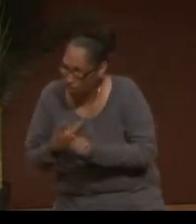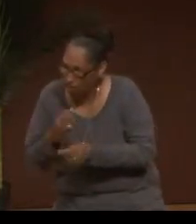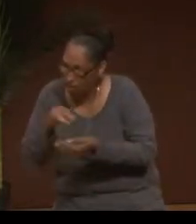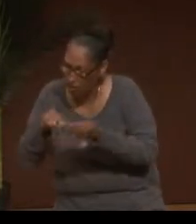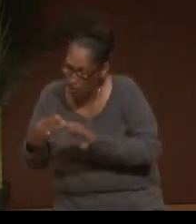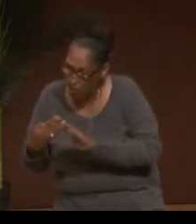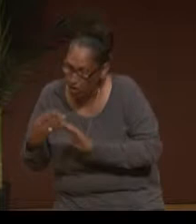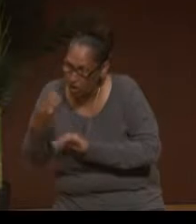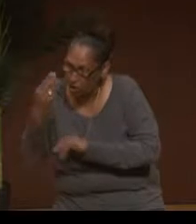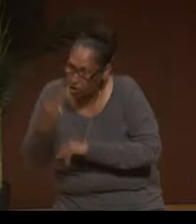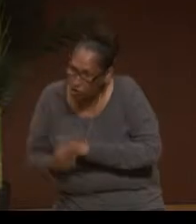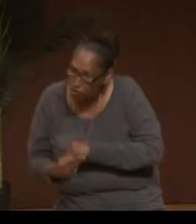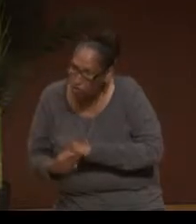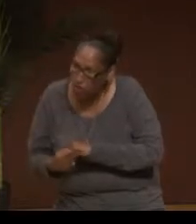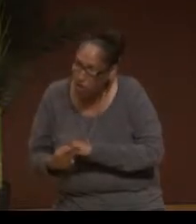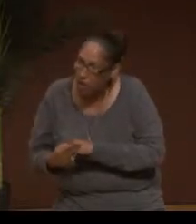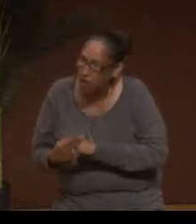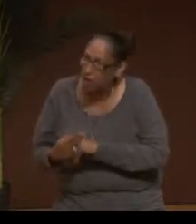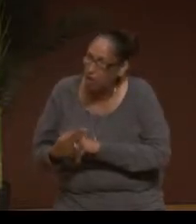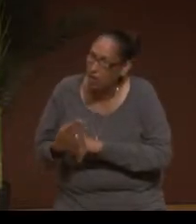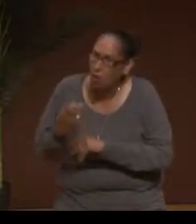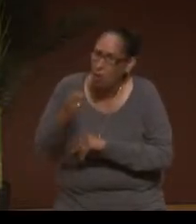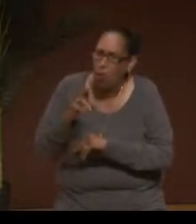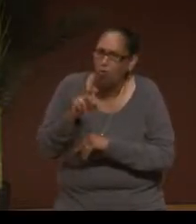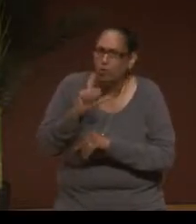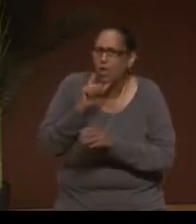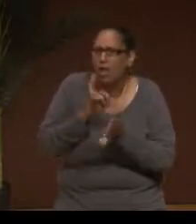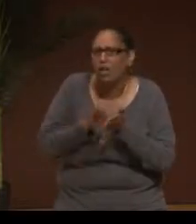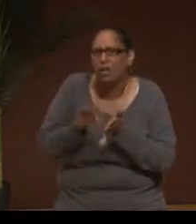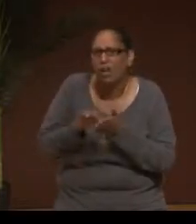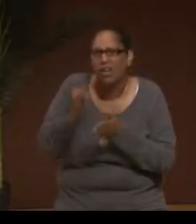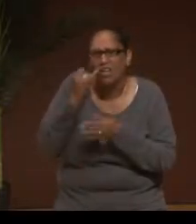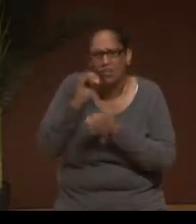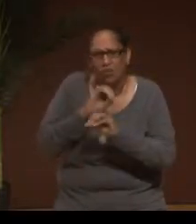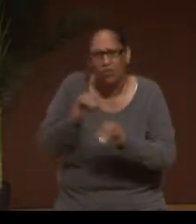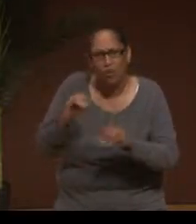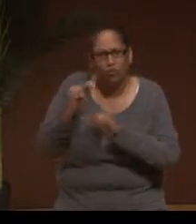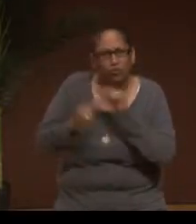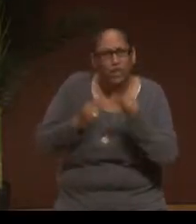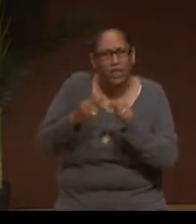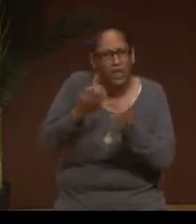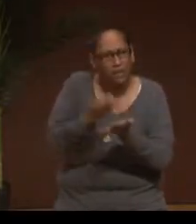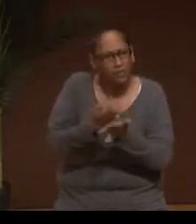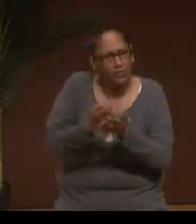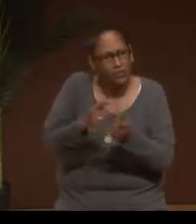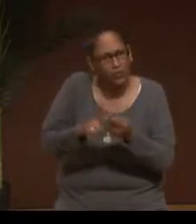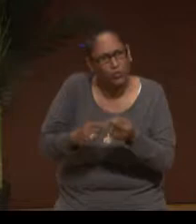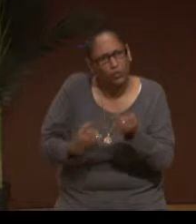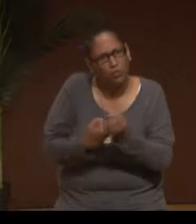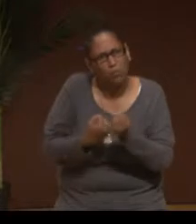history are incorrect and should be discounted if no genetic evidence has emerged to support them?